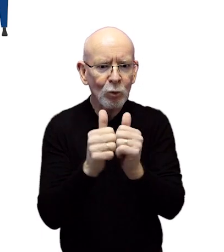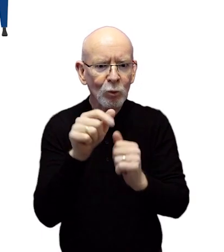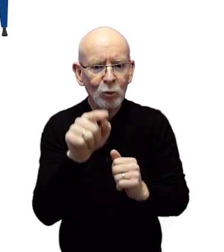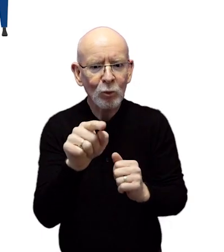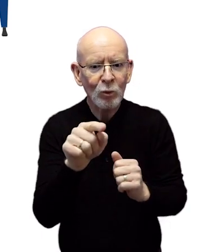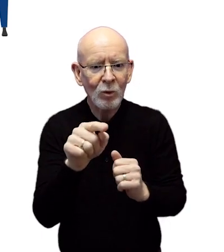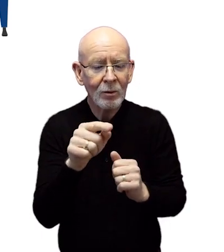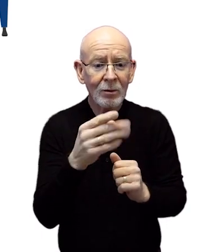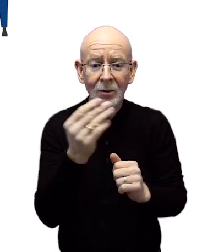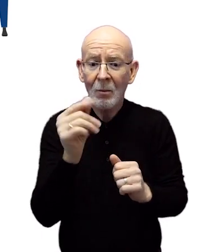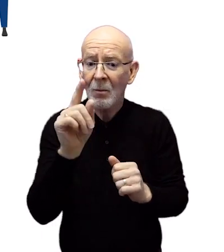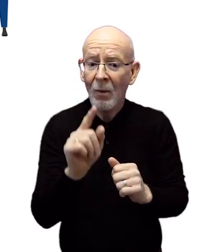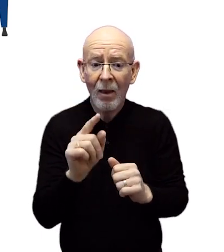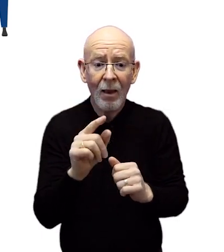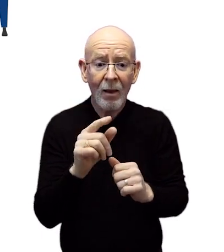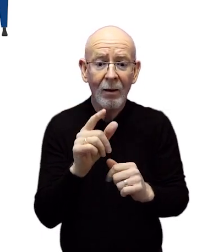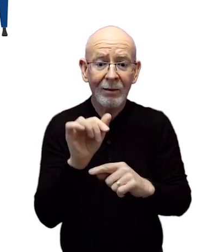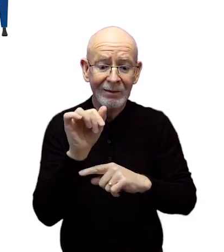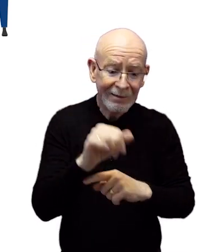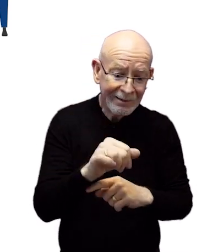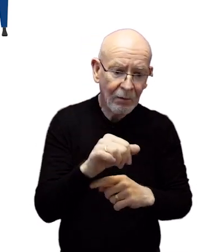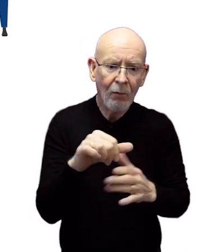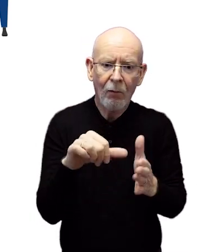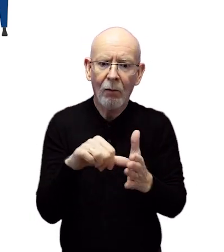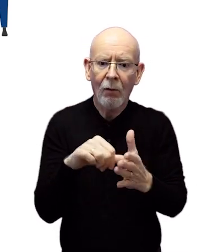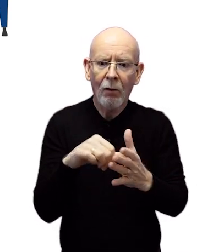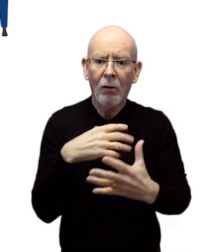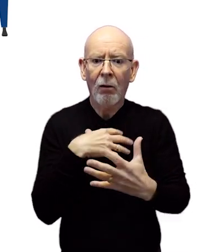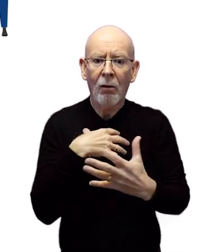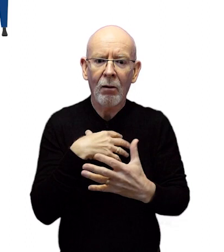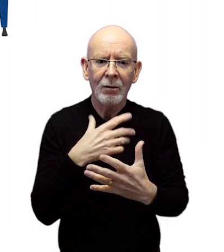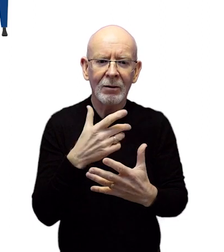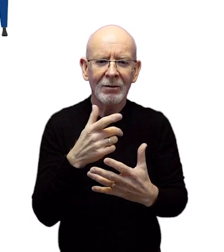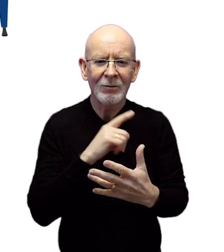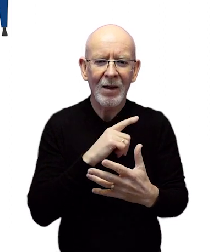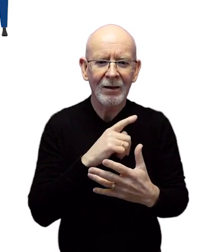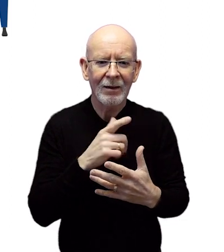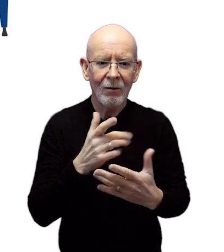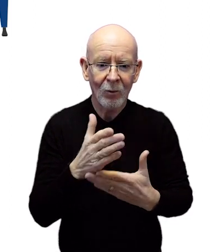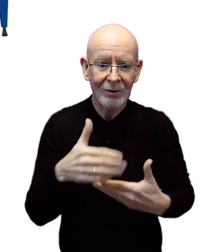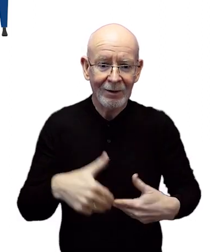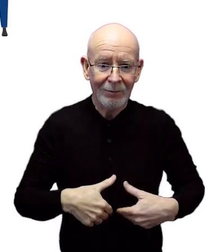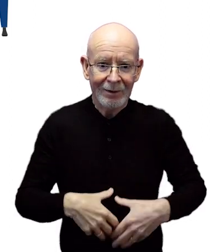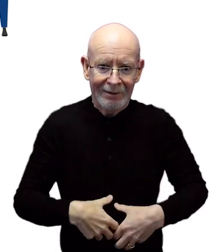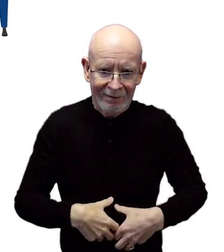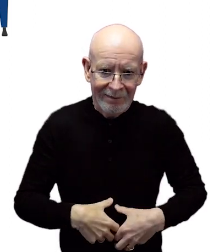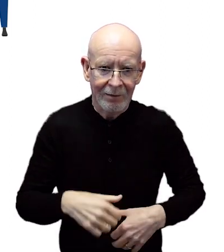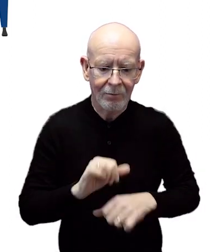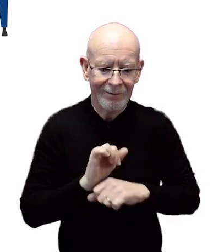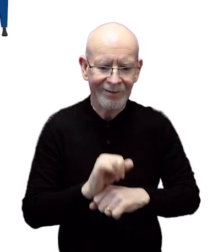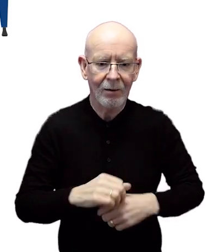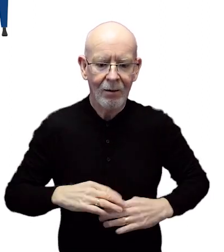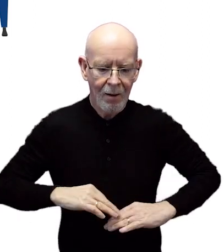often find that bending can be difficult with breathlessness, as bending restricts breathing by squeezing the tummy and preventing the diaphragm